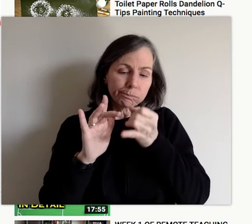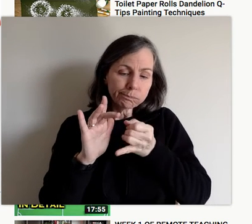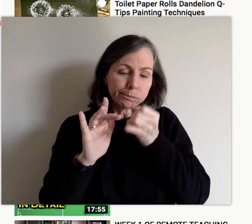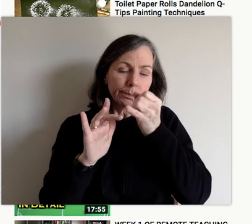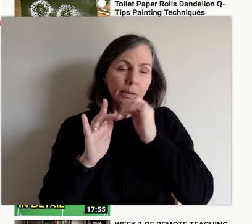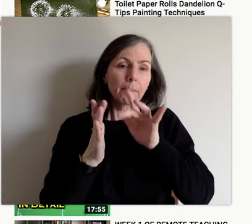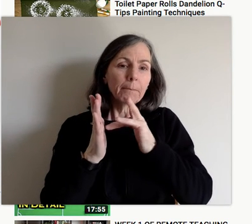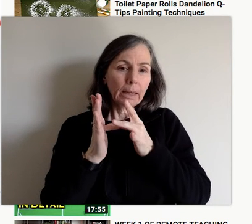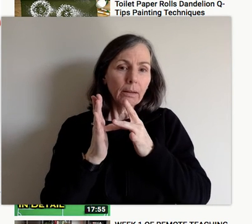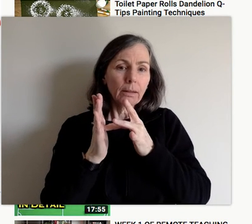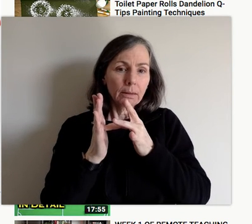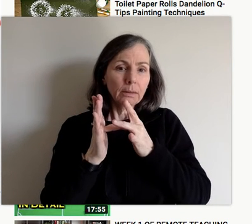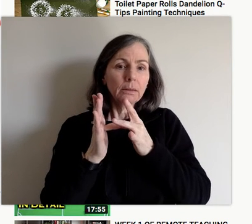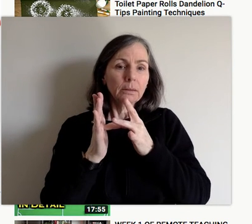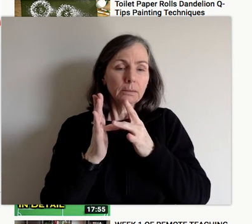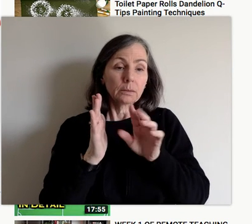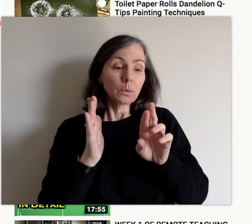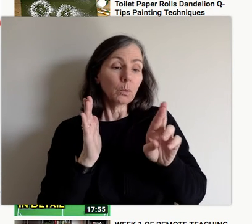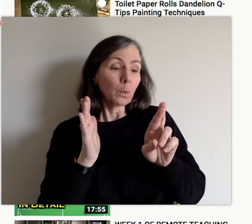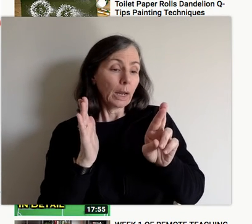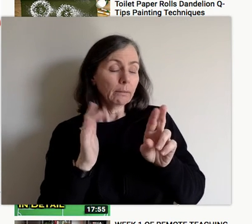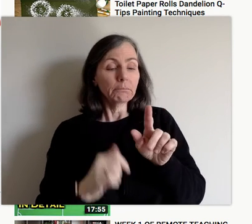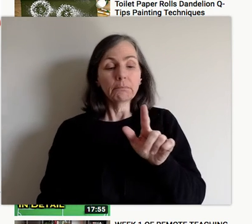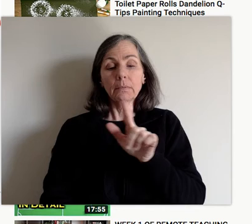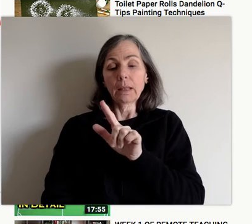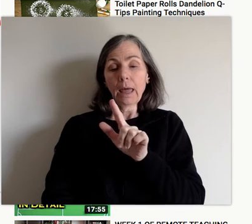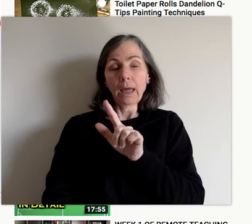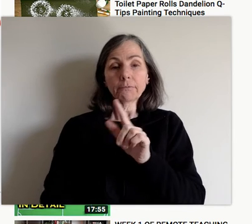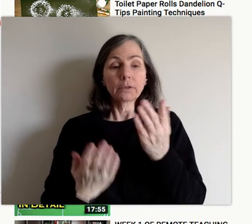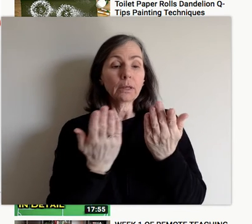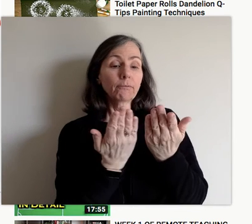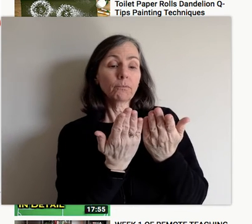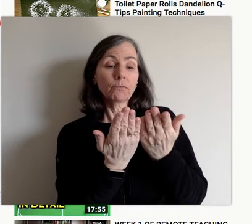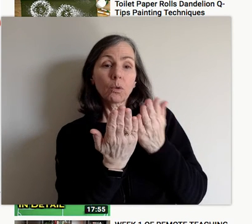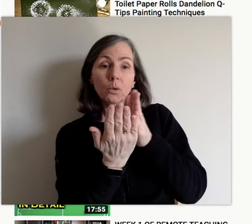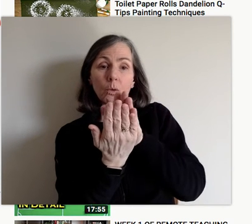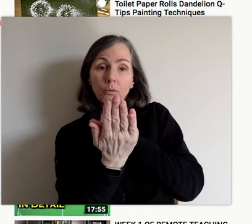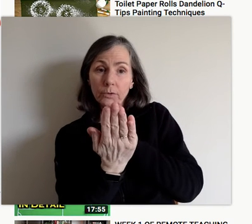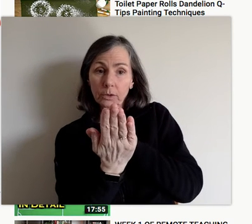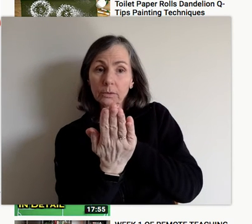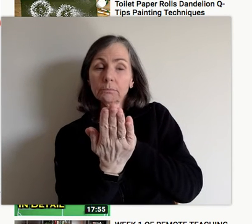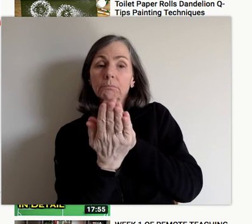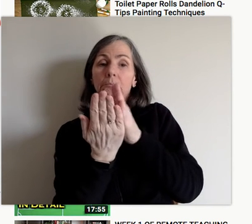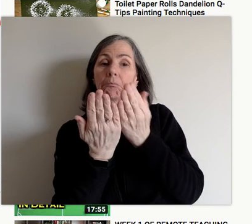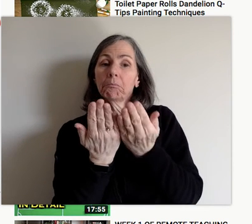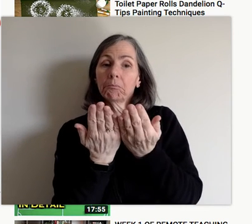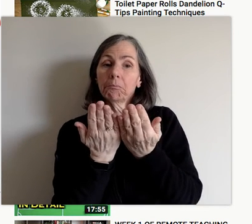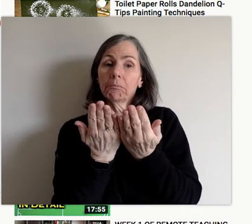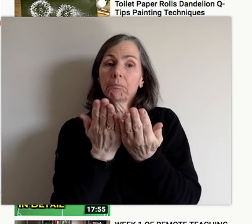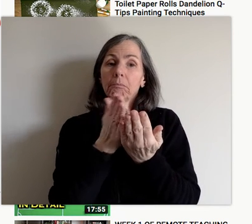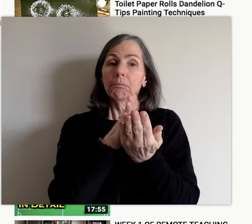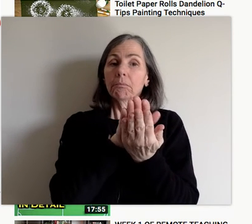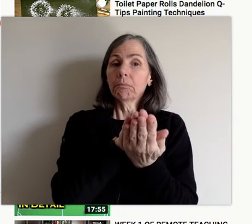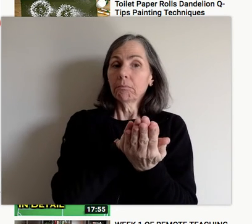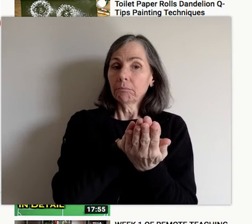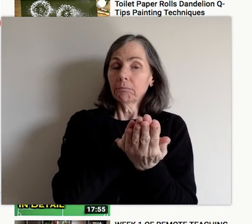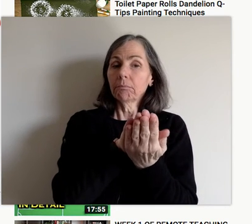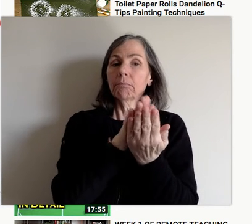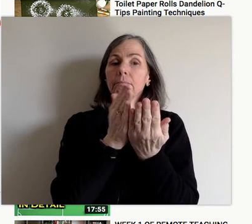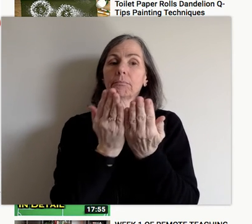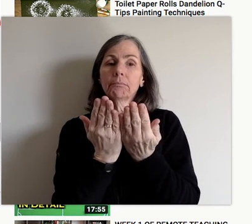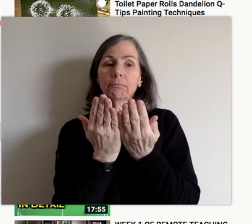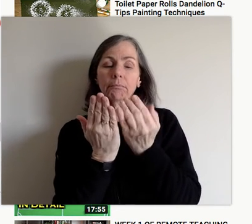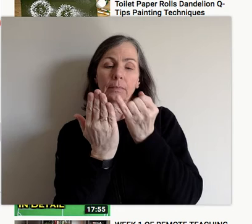so that the right part of the heart, if we fold it over this line, would exactly line up with the